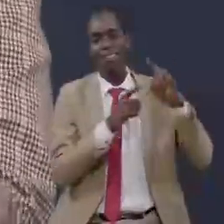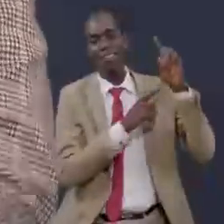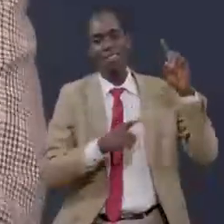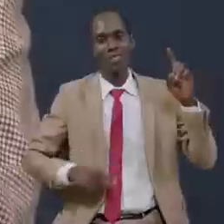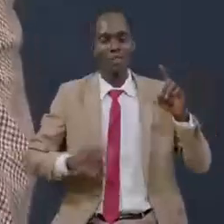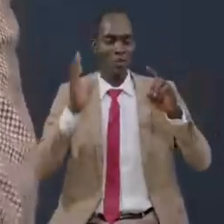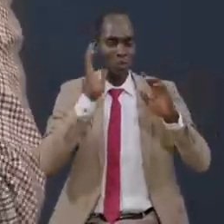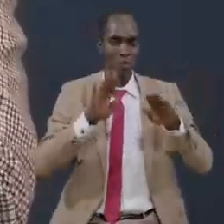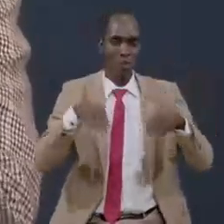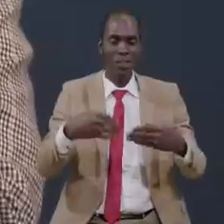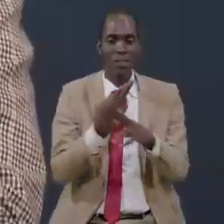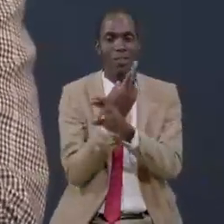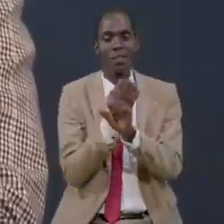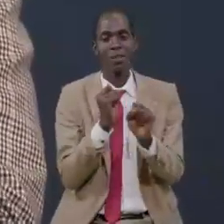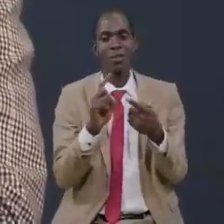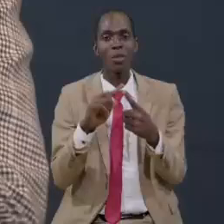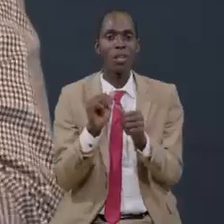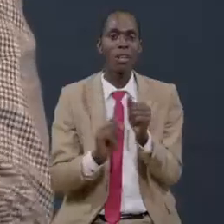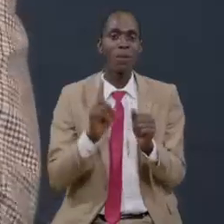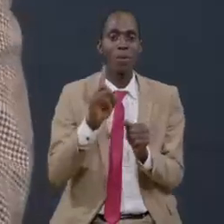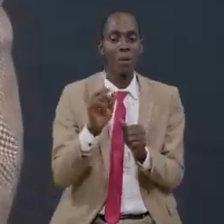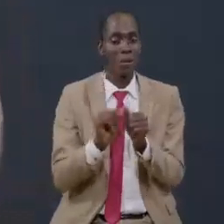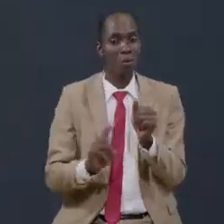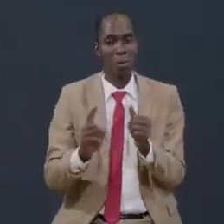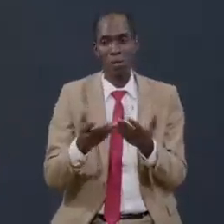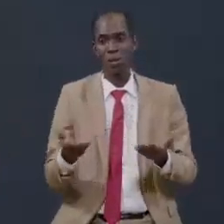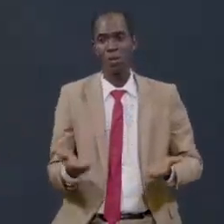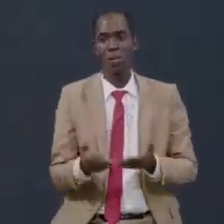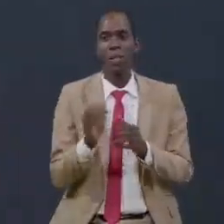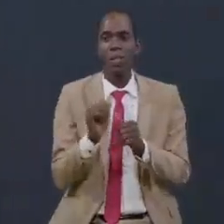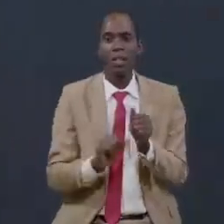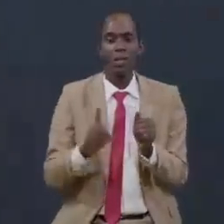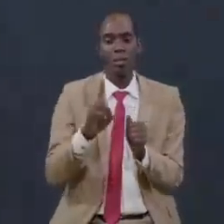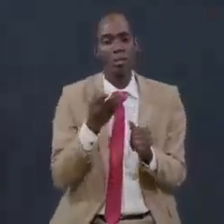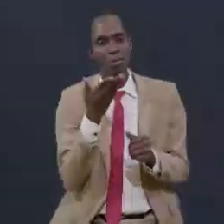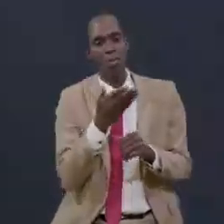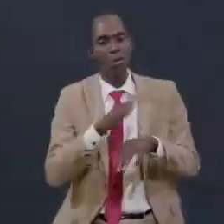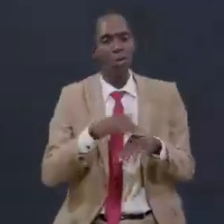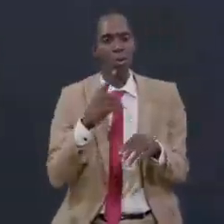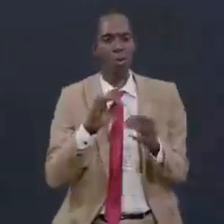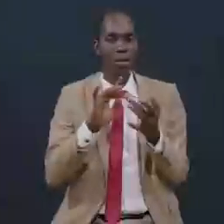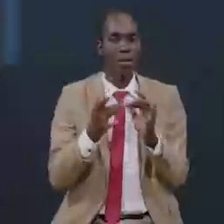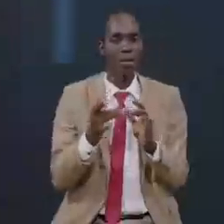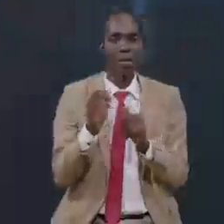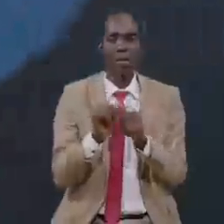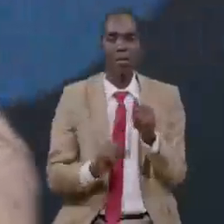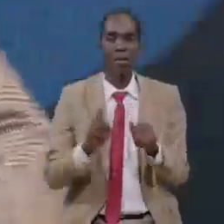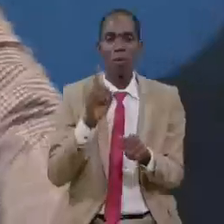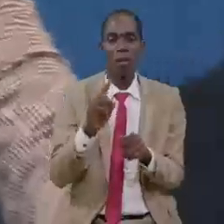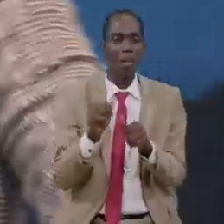to everyone here, everyone online, everyone, everywhere,